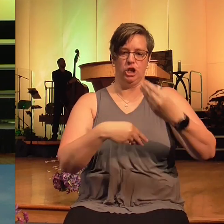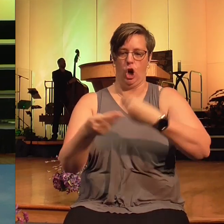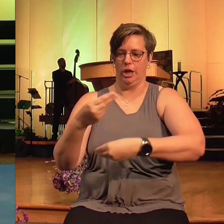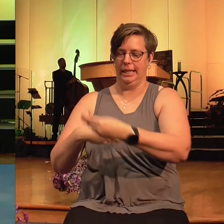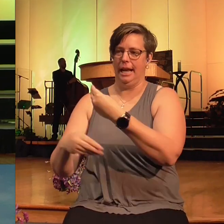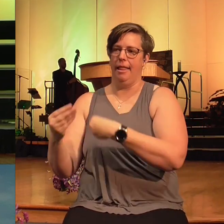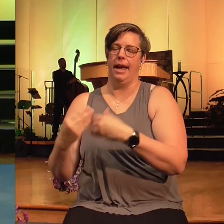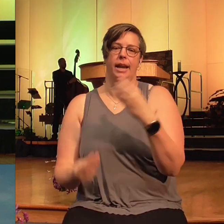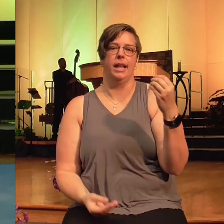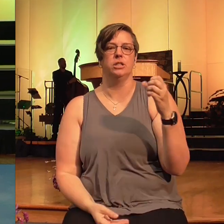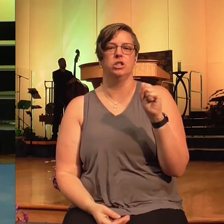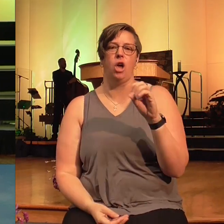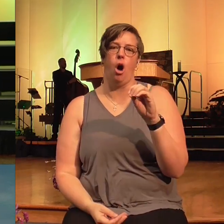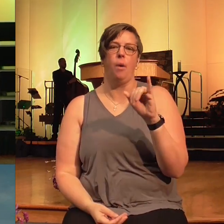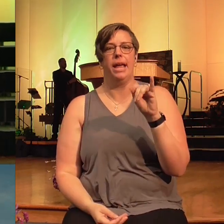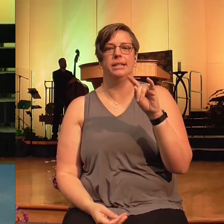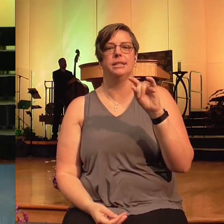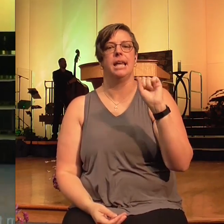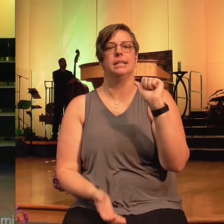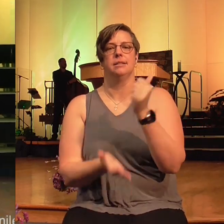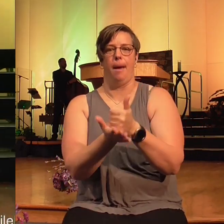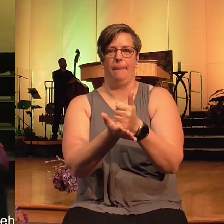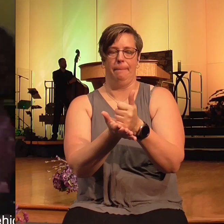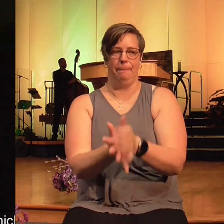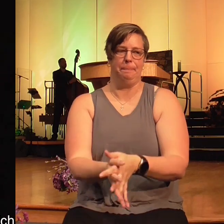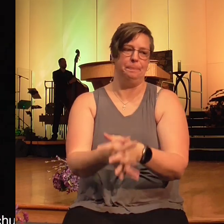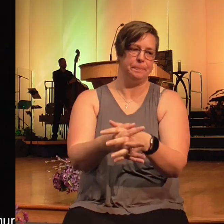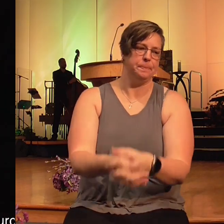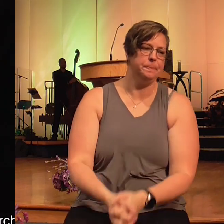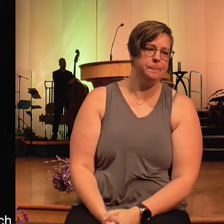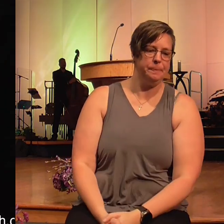I circulate. And so it is.